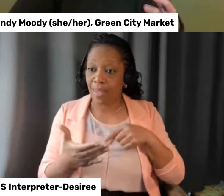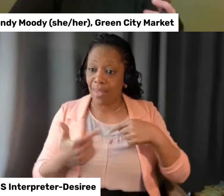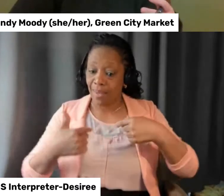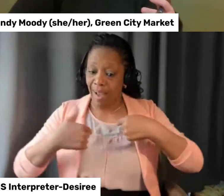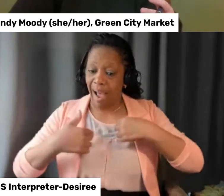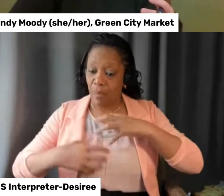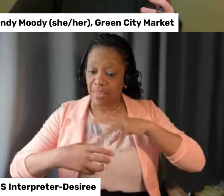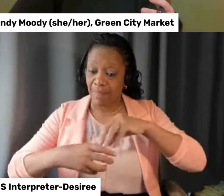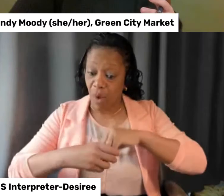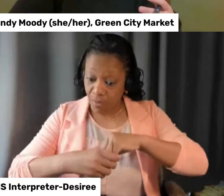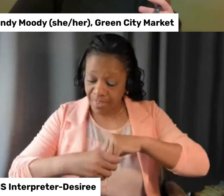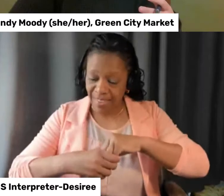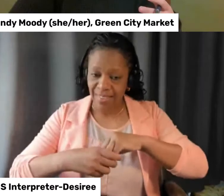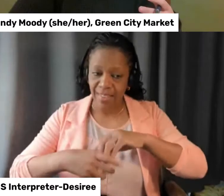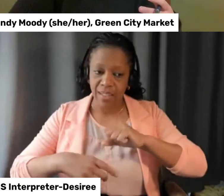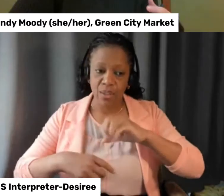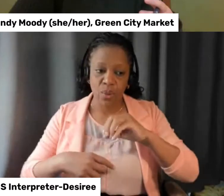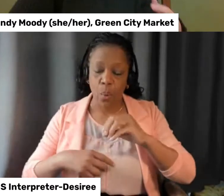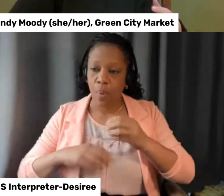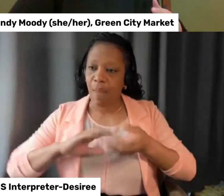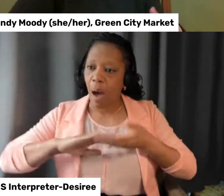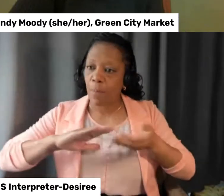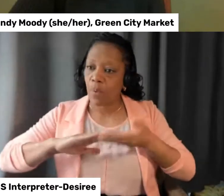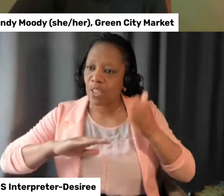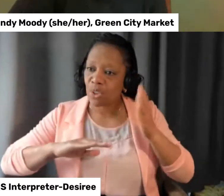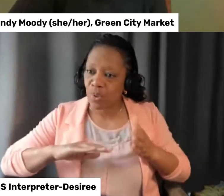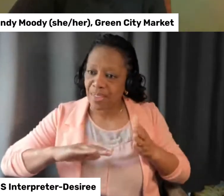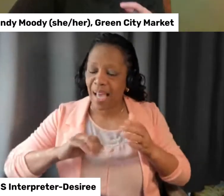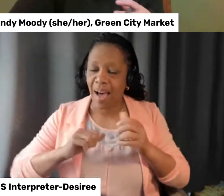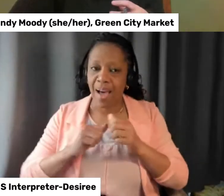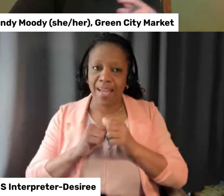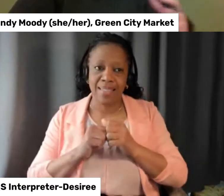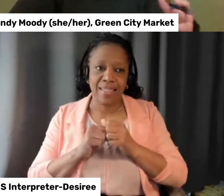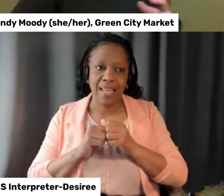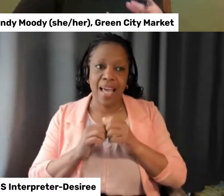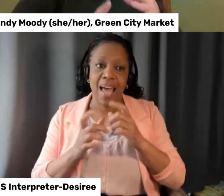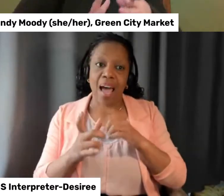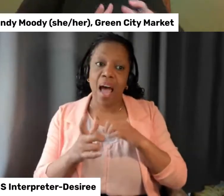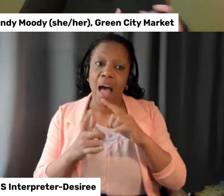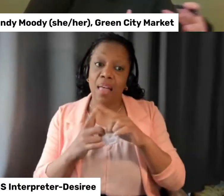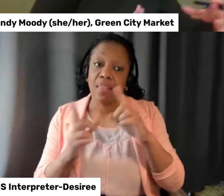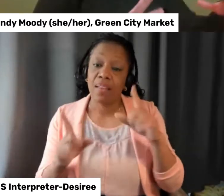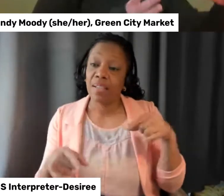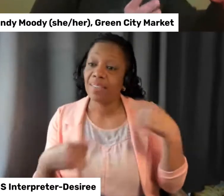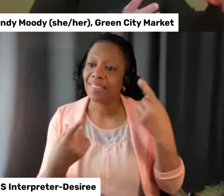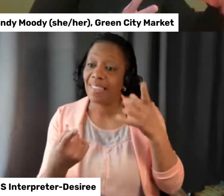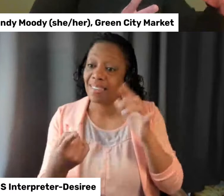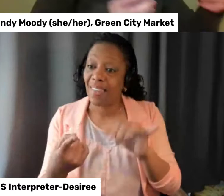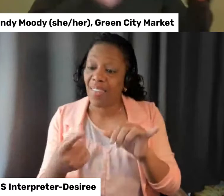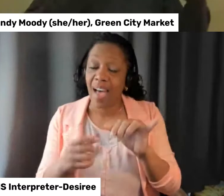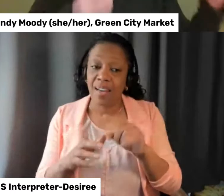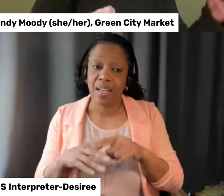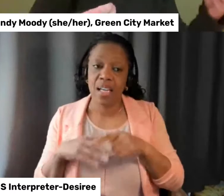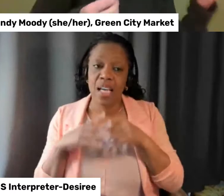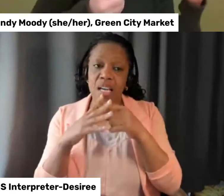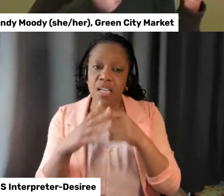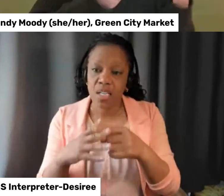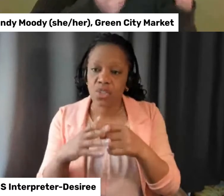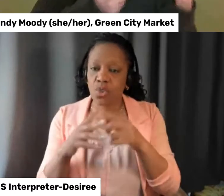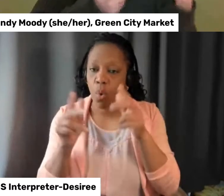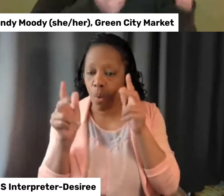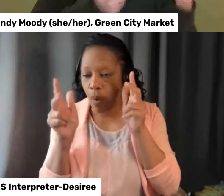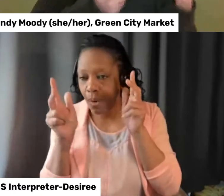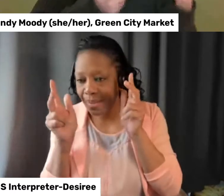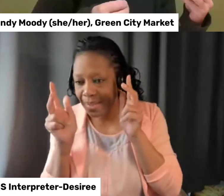and the operational side of farmers markets were. And then since that sort of initial listening, I